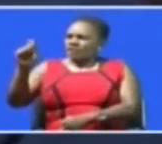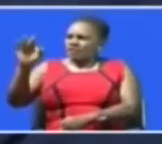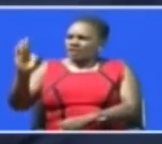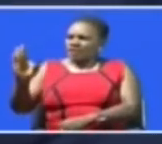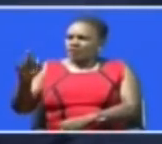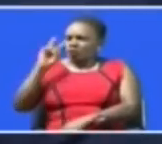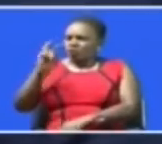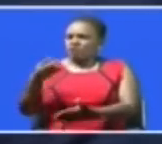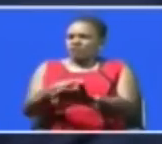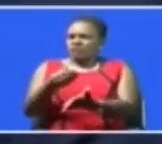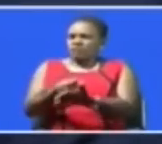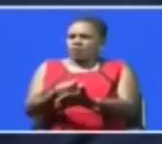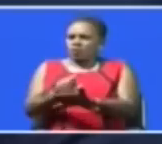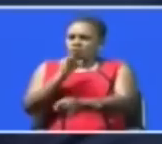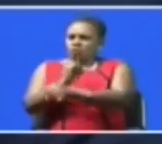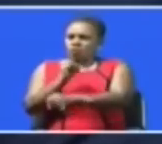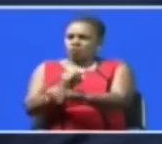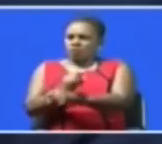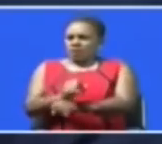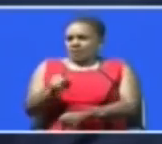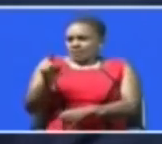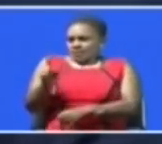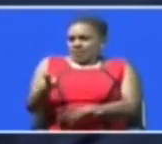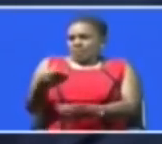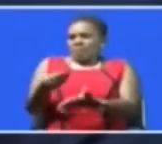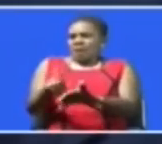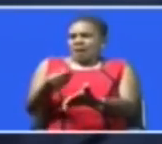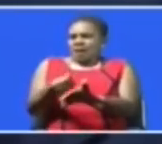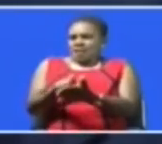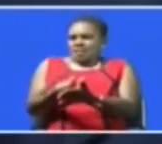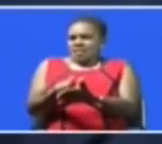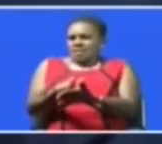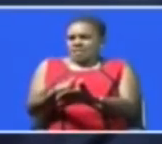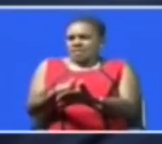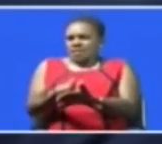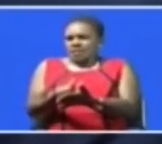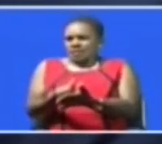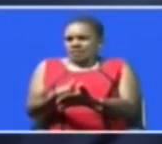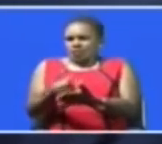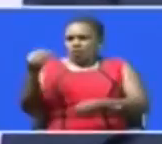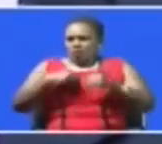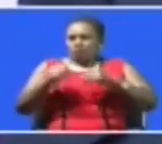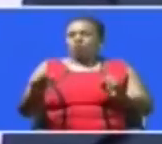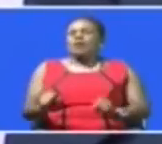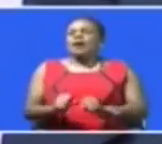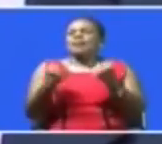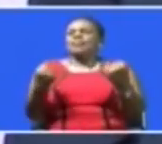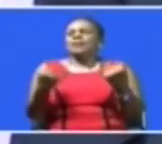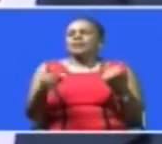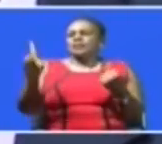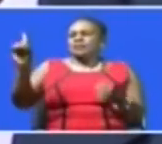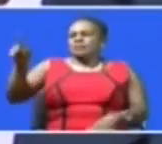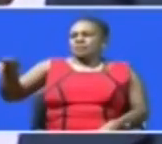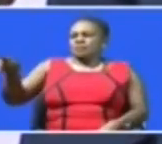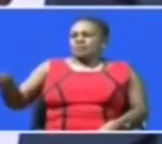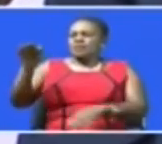Basel Institute to look at the financial institutions, because that is where money laundering, that is placing, layering and integration takes place. The